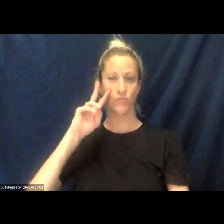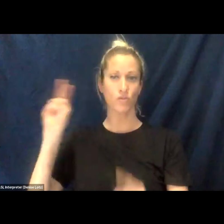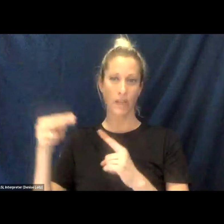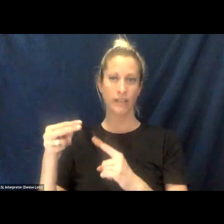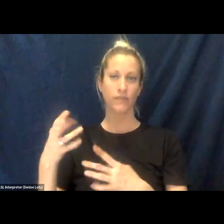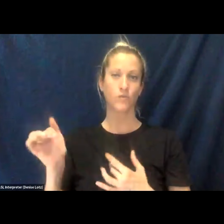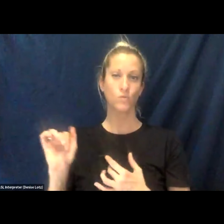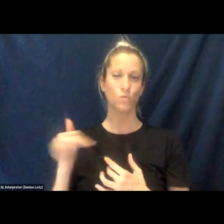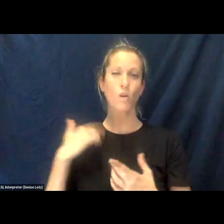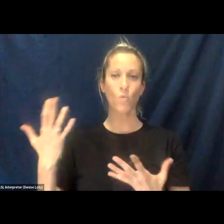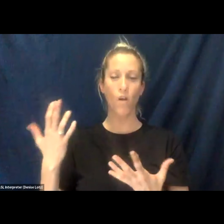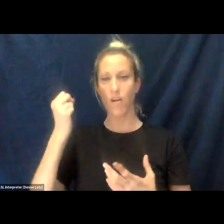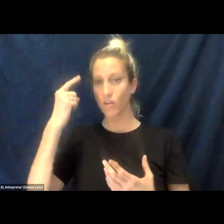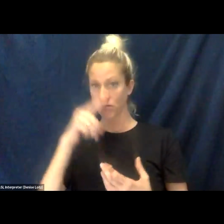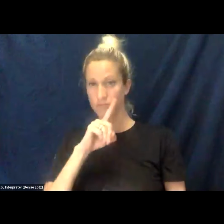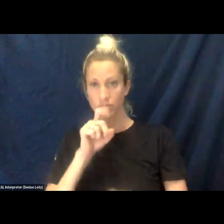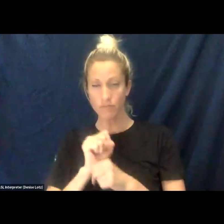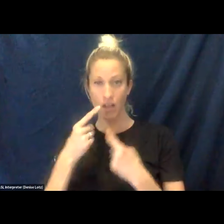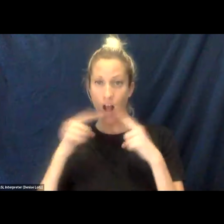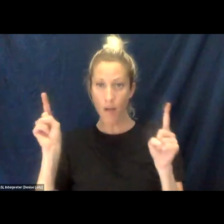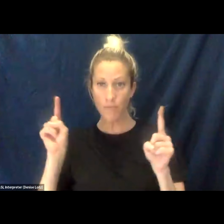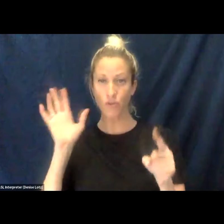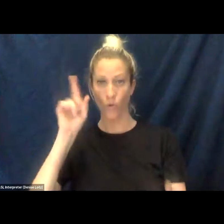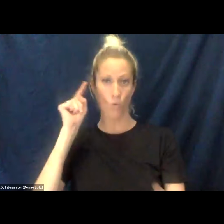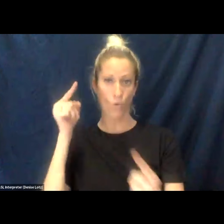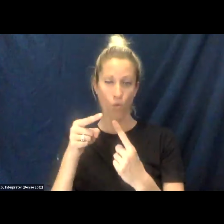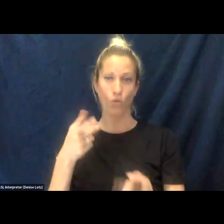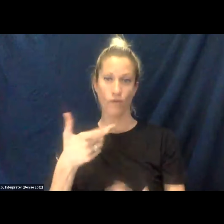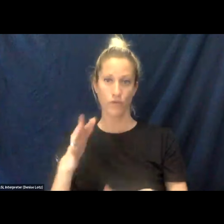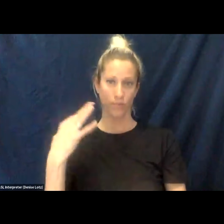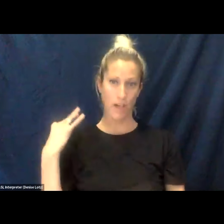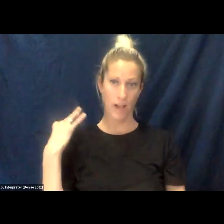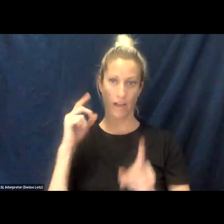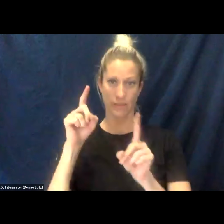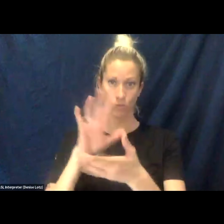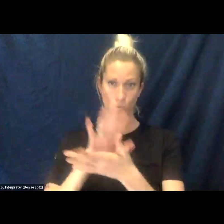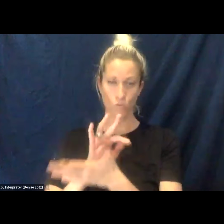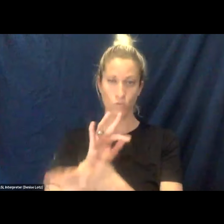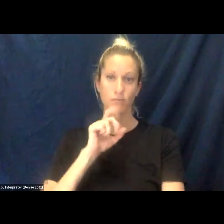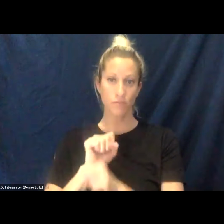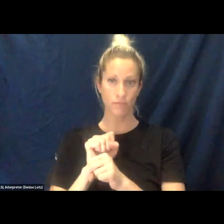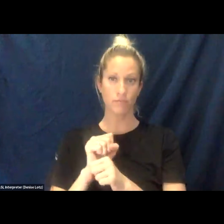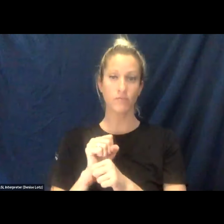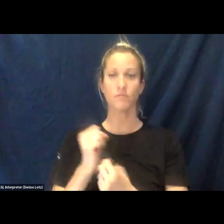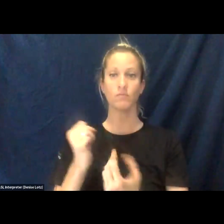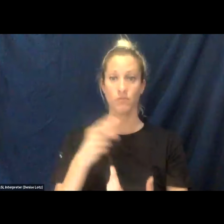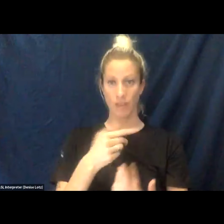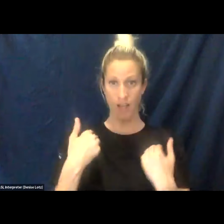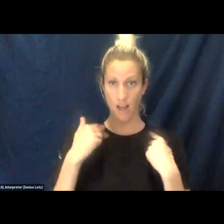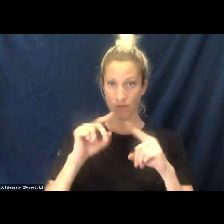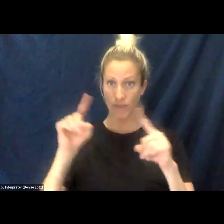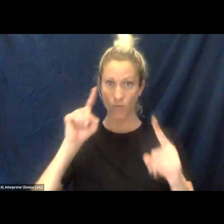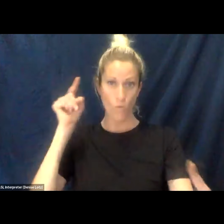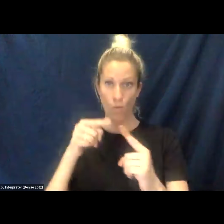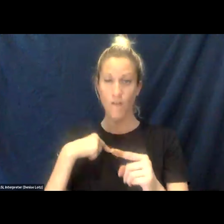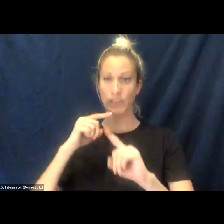understand, did they actually accomplish that goal? Did they actually apply and attend school? And if so, at that point, do they have a different goal? Do they have different